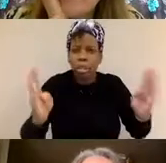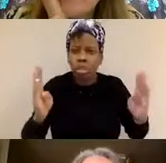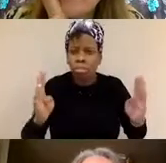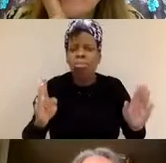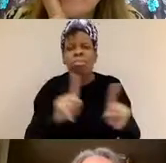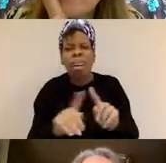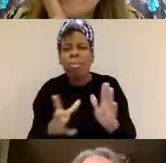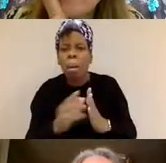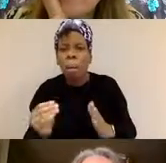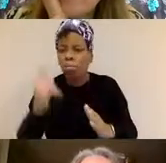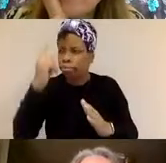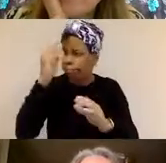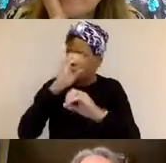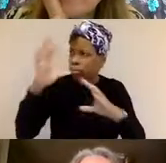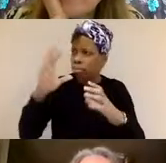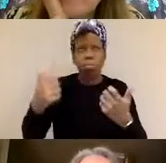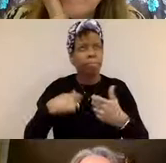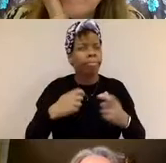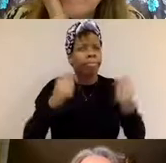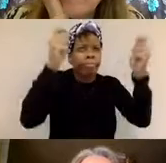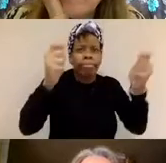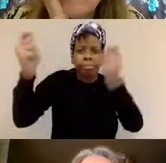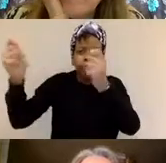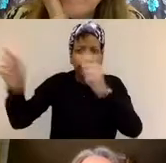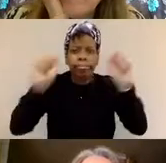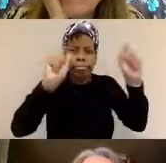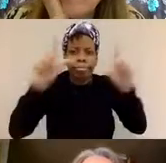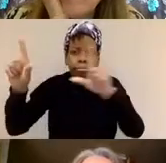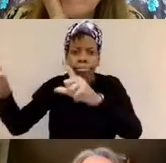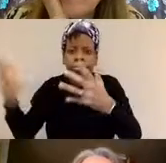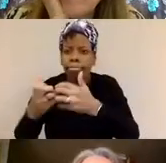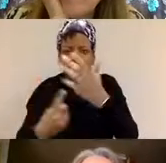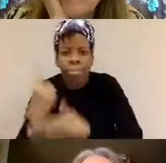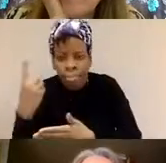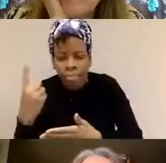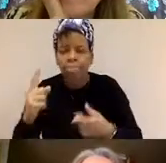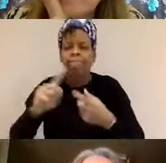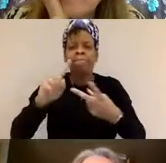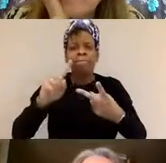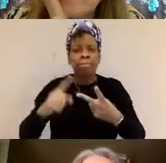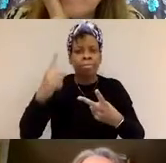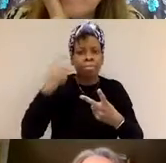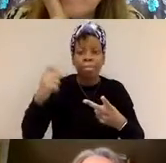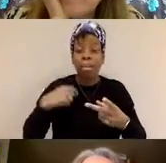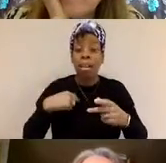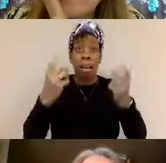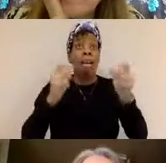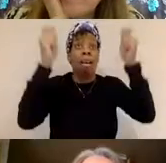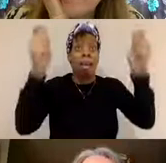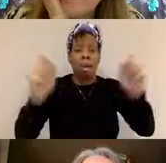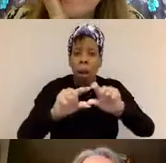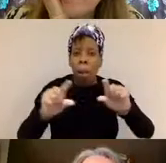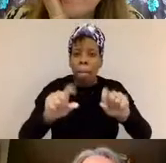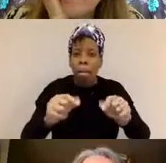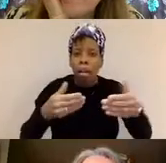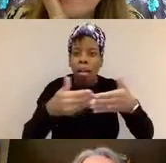about how you might hang the exhibition, what things you need to think about, like wall labels. But it will also cover things like